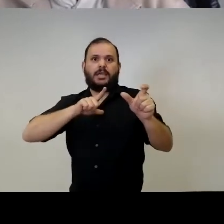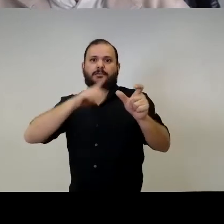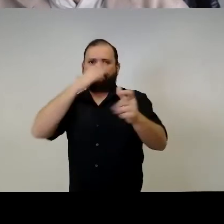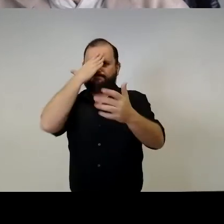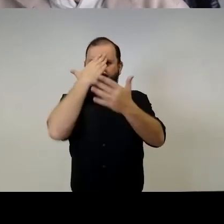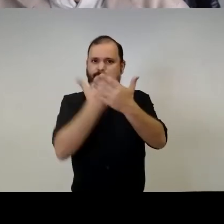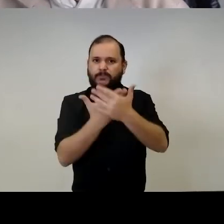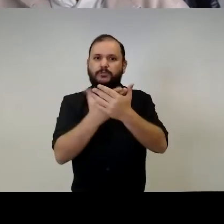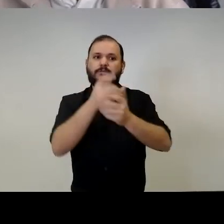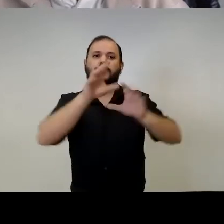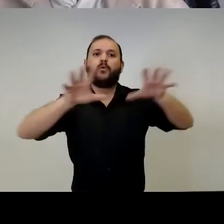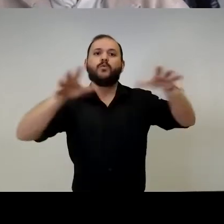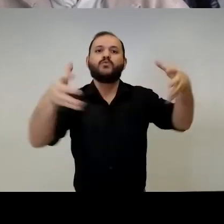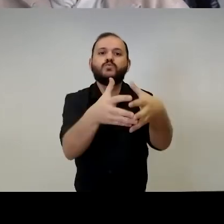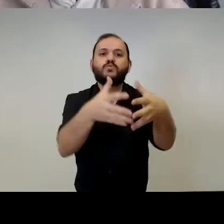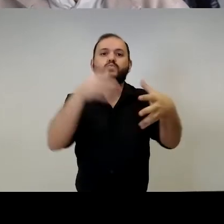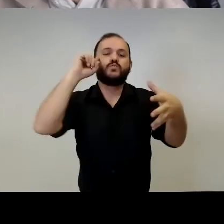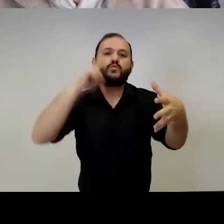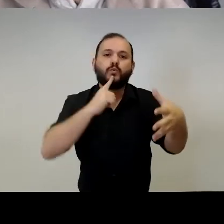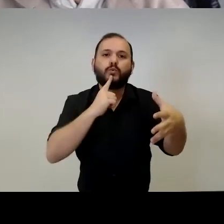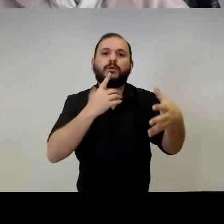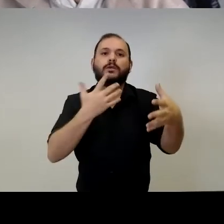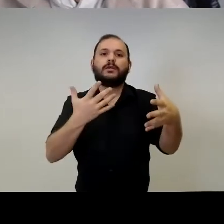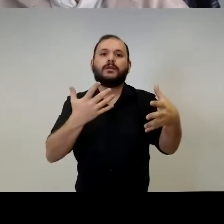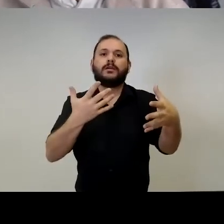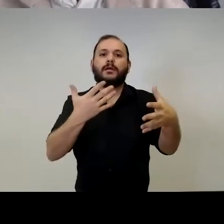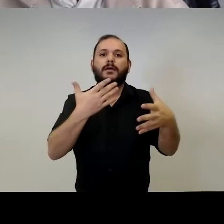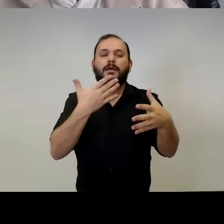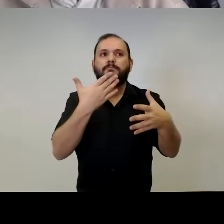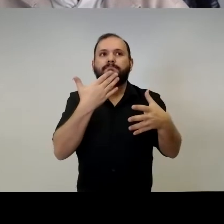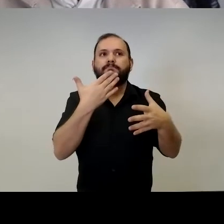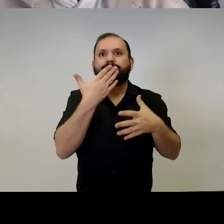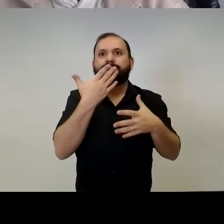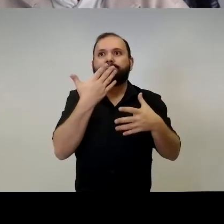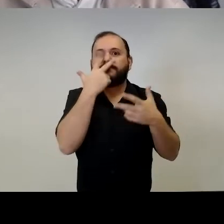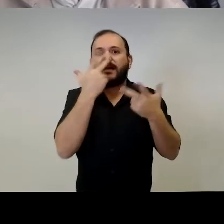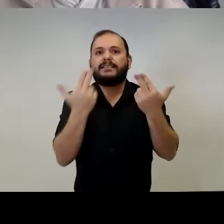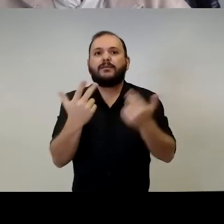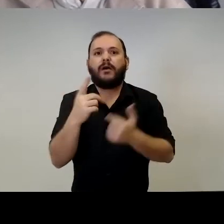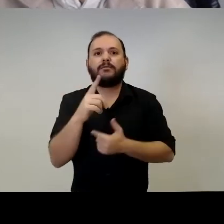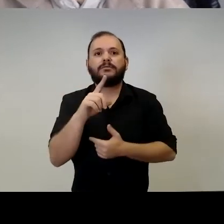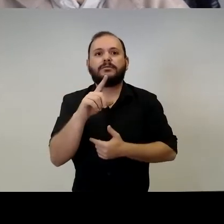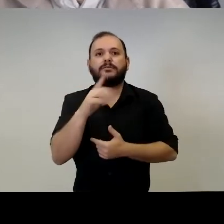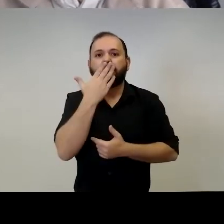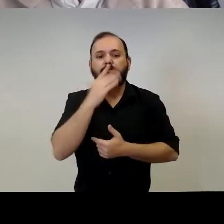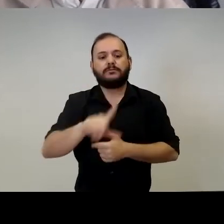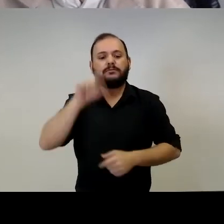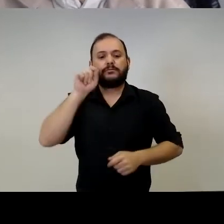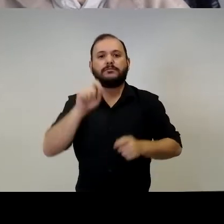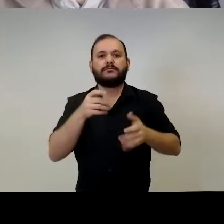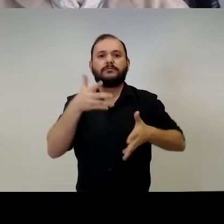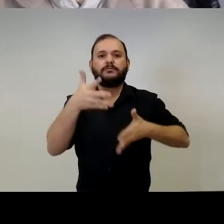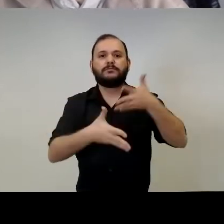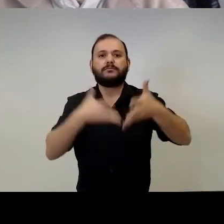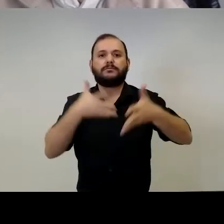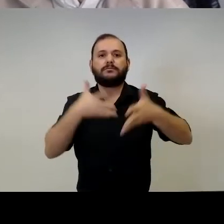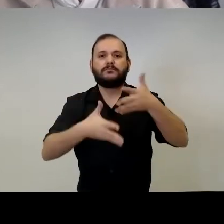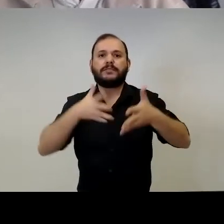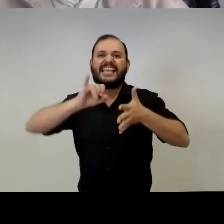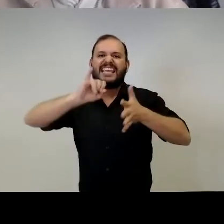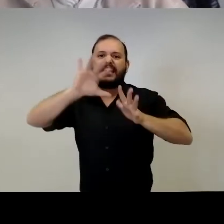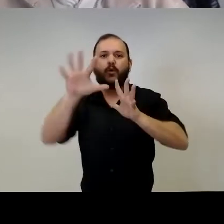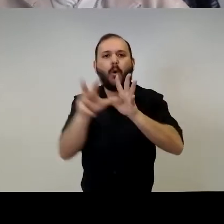they prefer to be idiomatic and use only signs, iconic